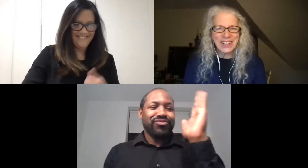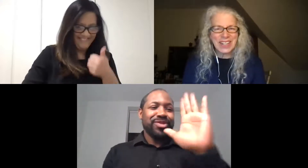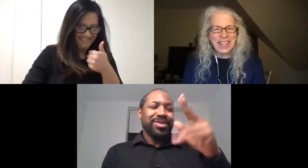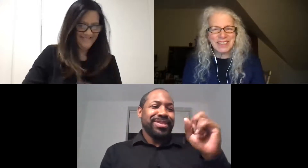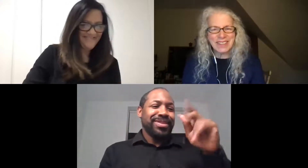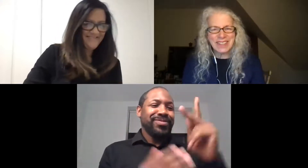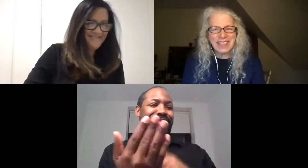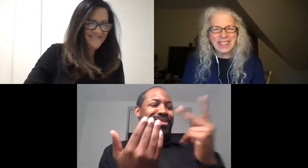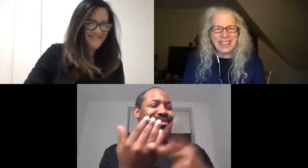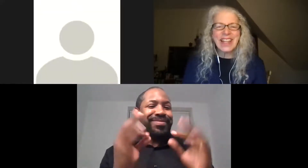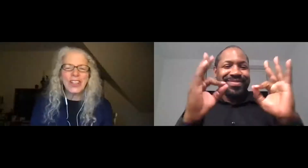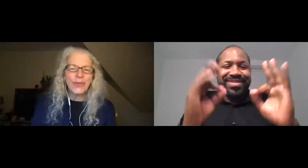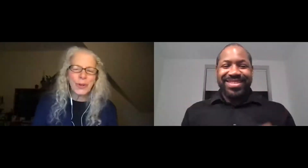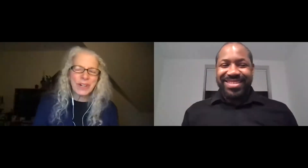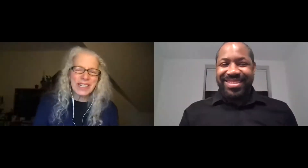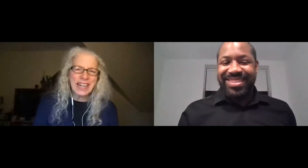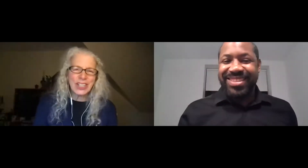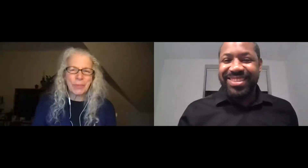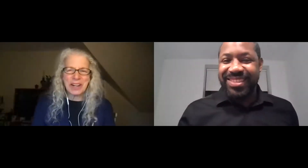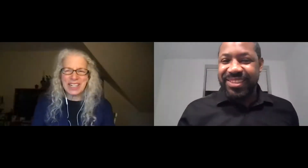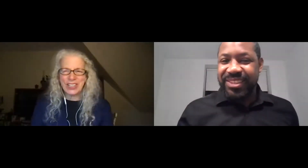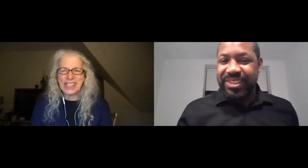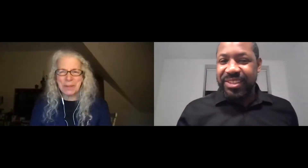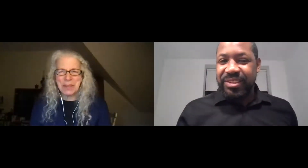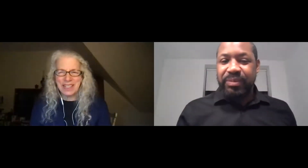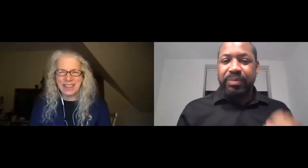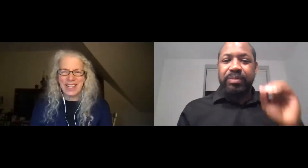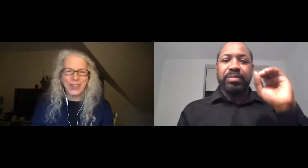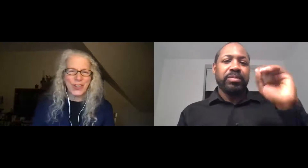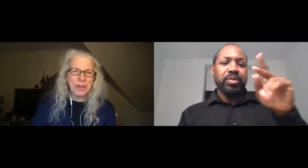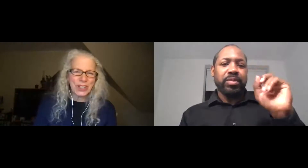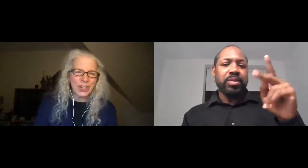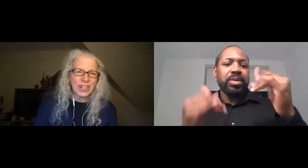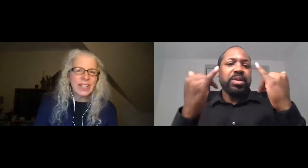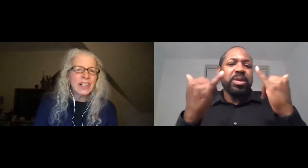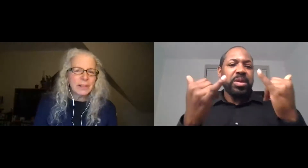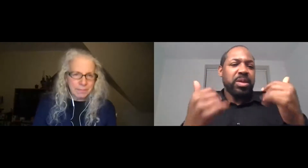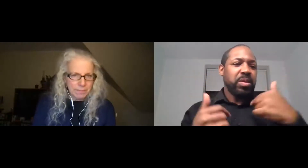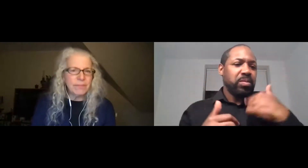Okay, hearing none. Thank you for your presentation about HSTP. Thank you so much.